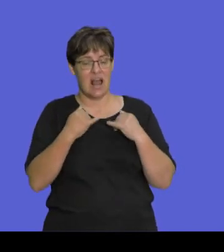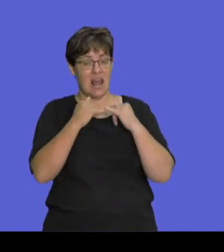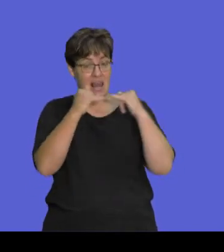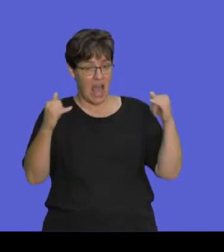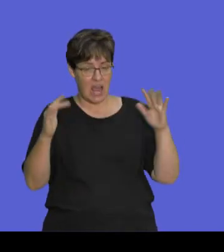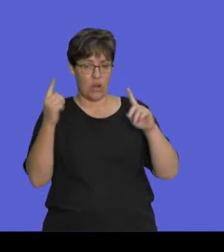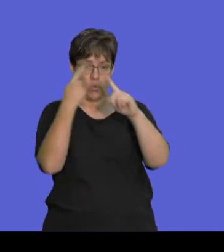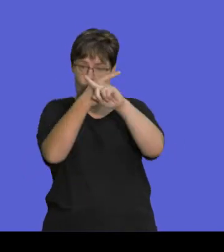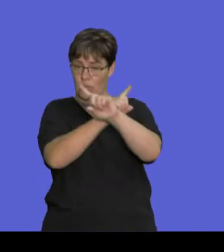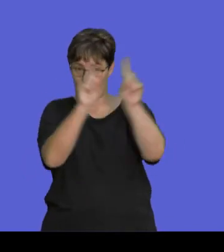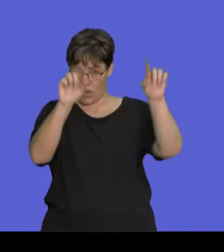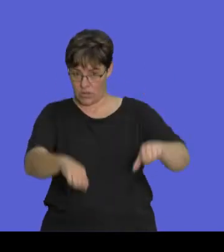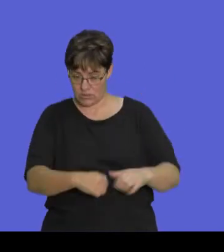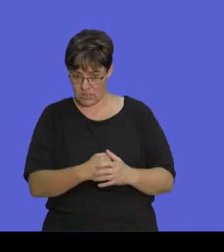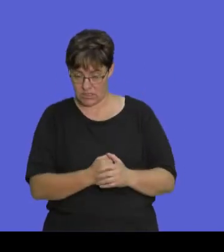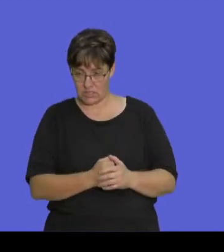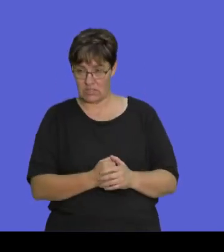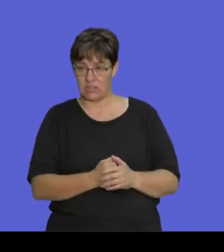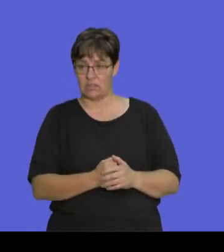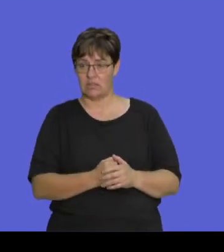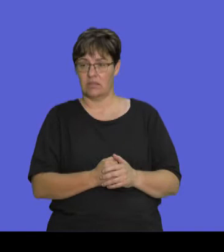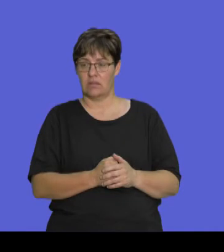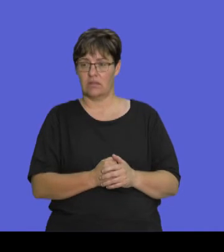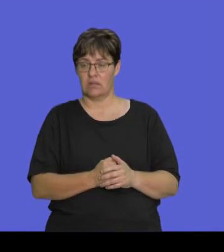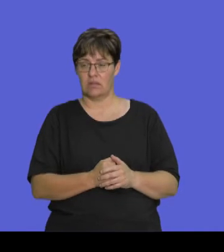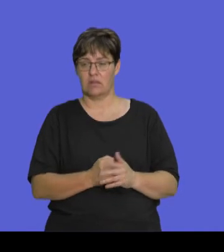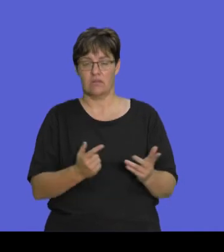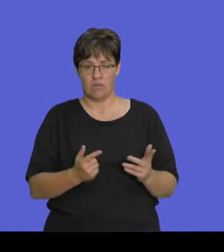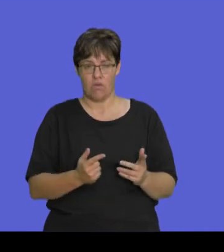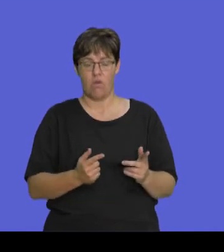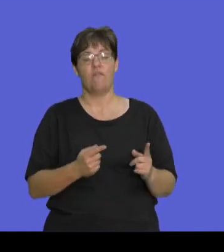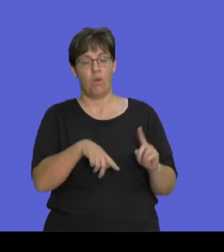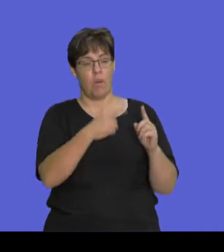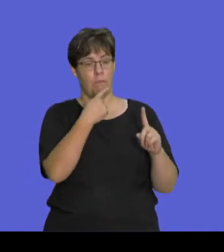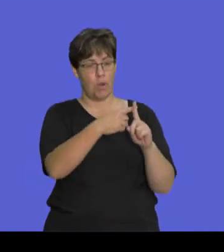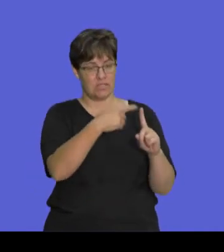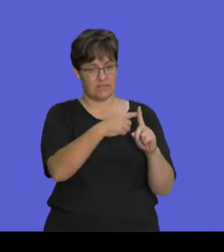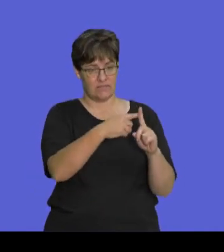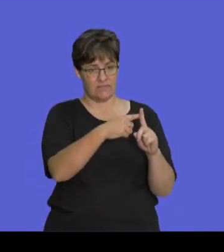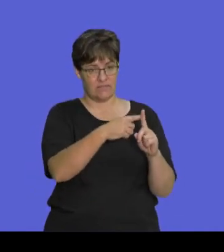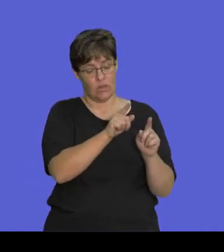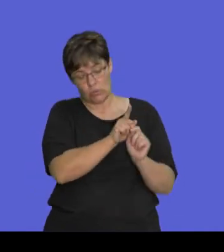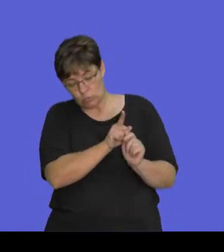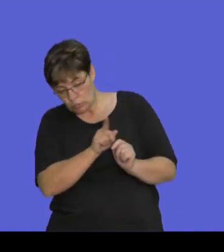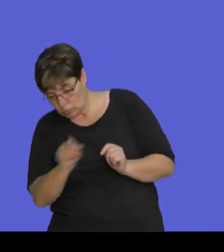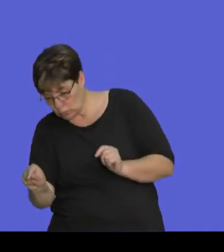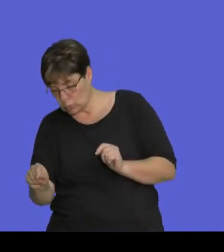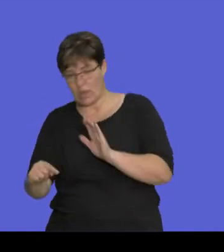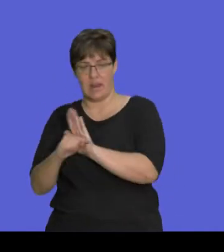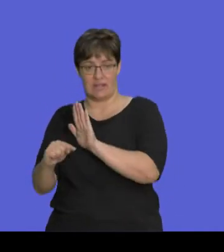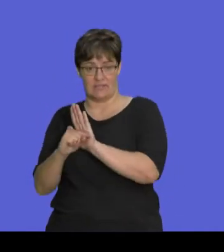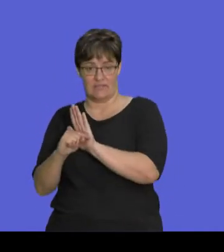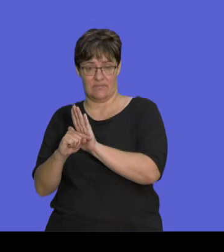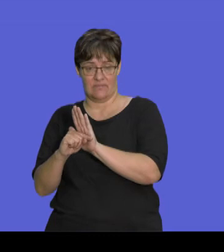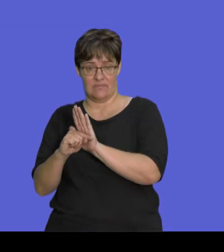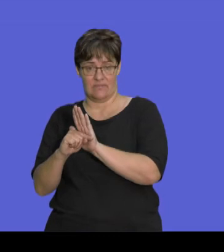the direction is from positive to negative, right? Away from the positive, we're still